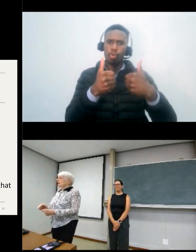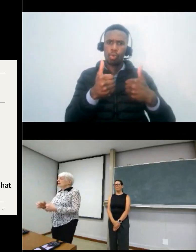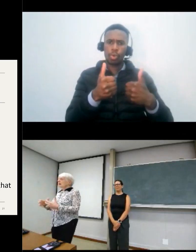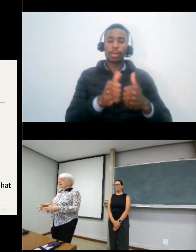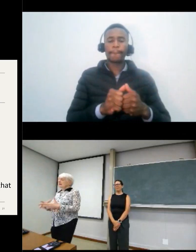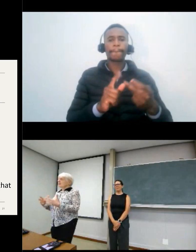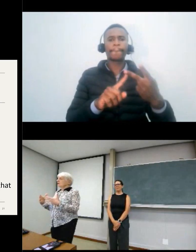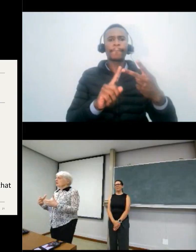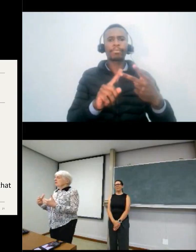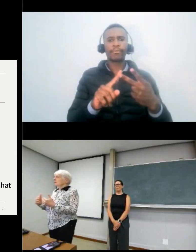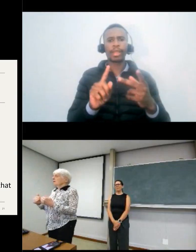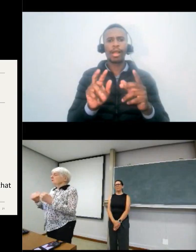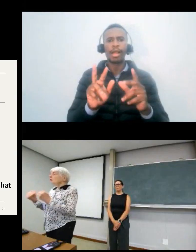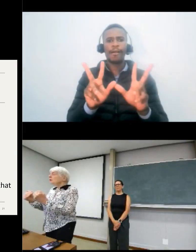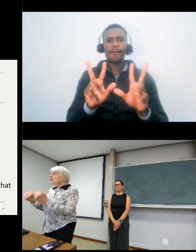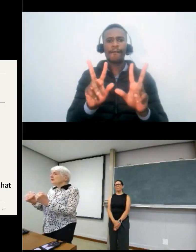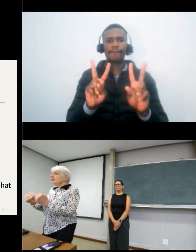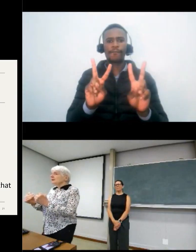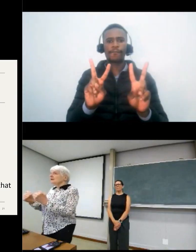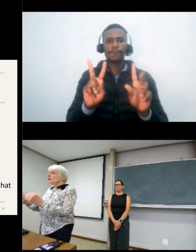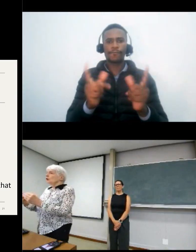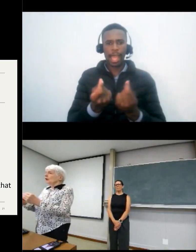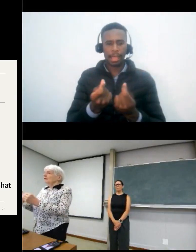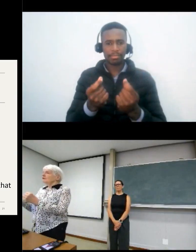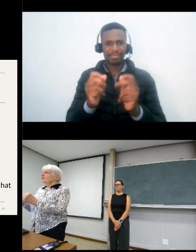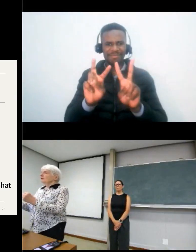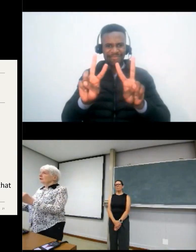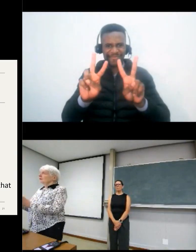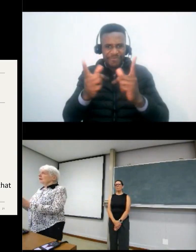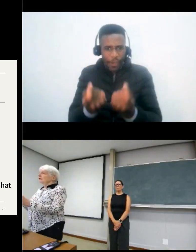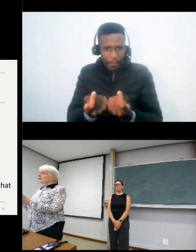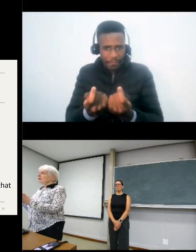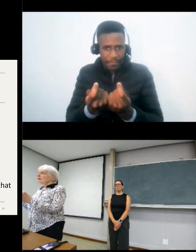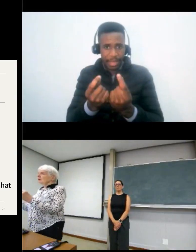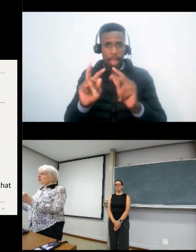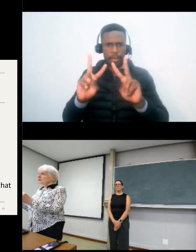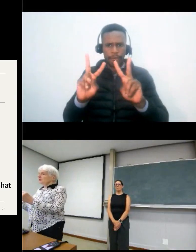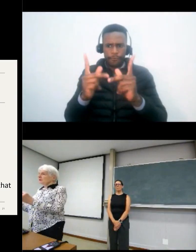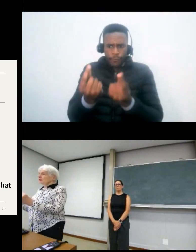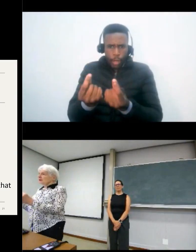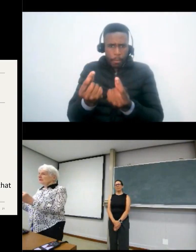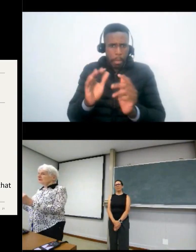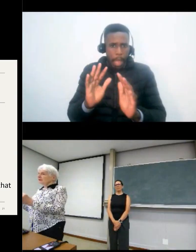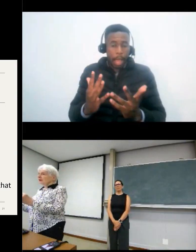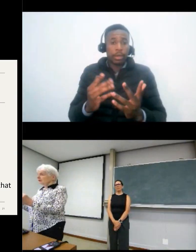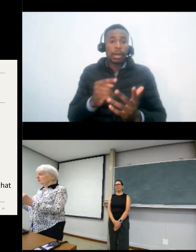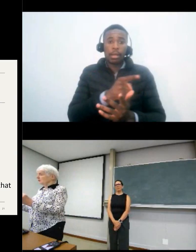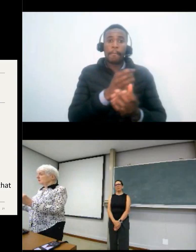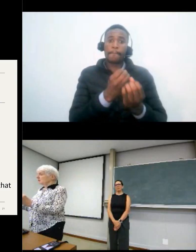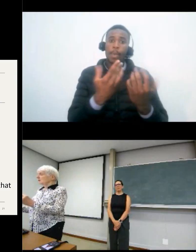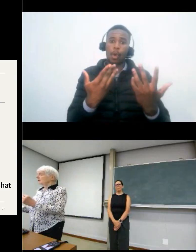placement, and the model sentences all have the verb in the last